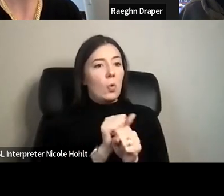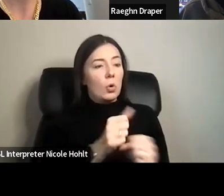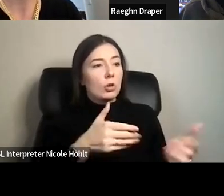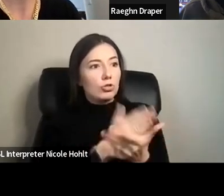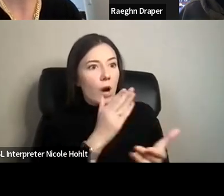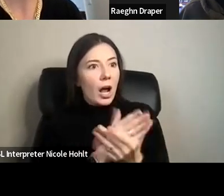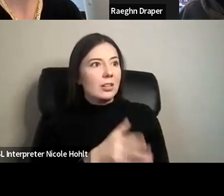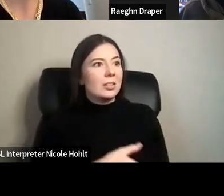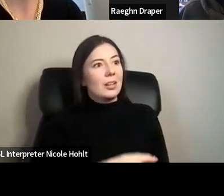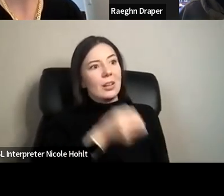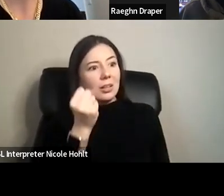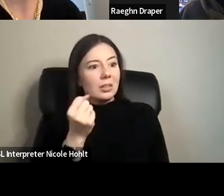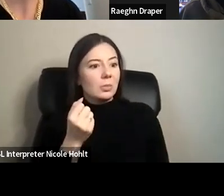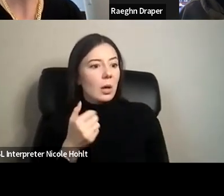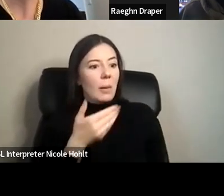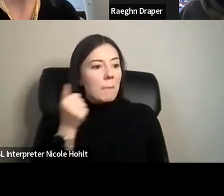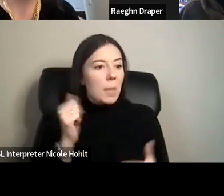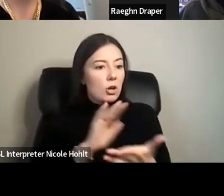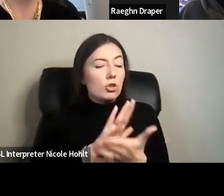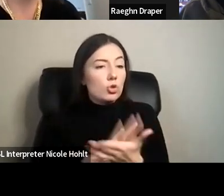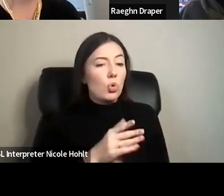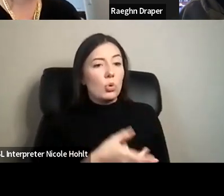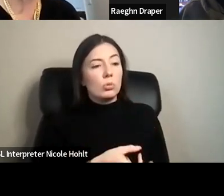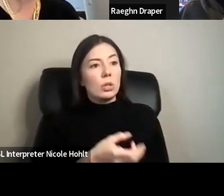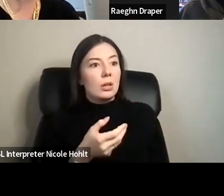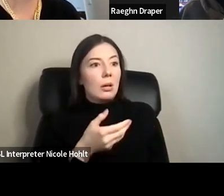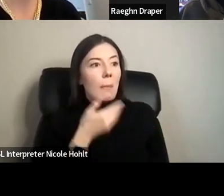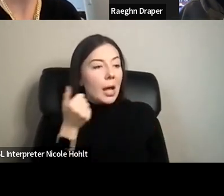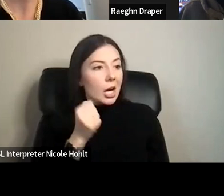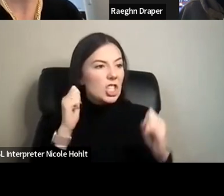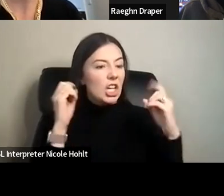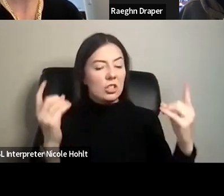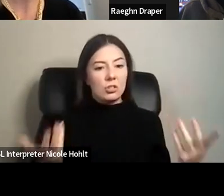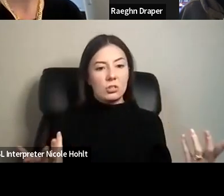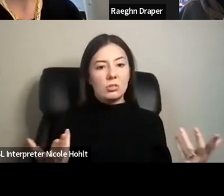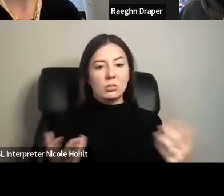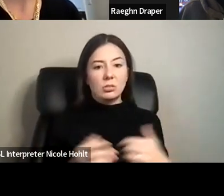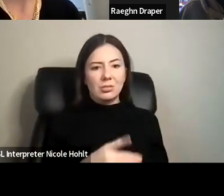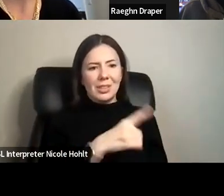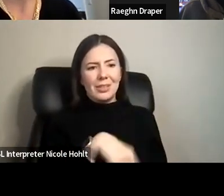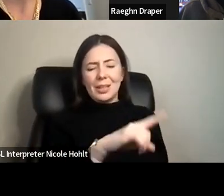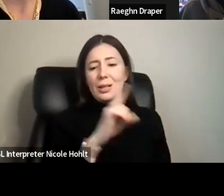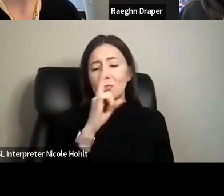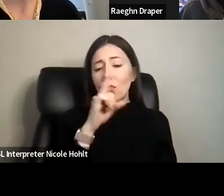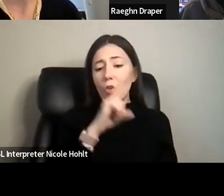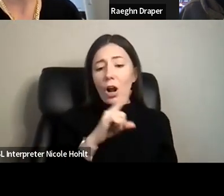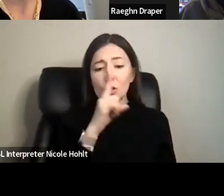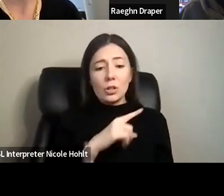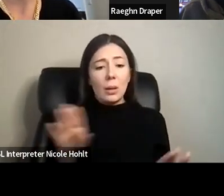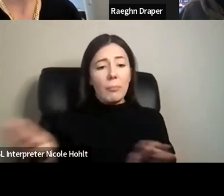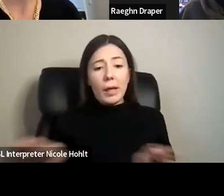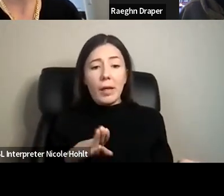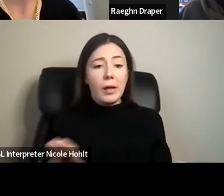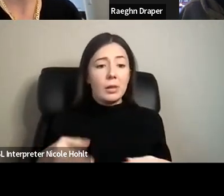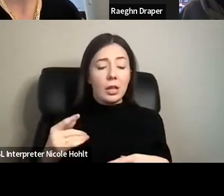better schools that workers can send their kids to. And so this fraud that they have